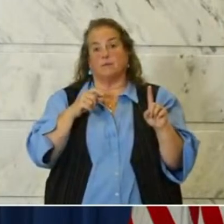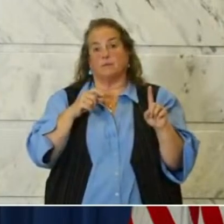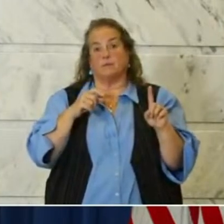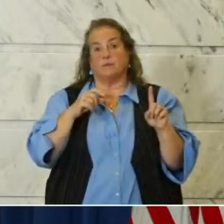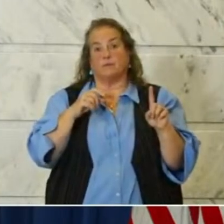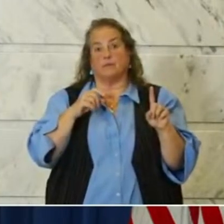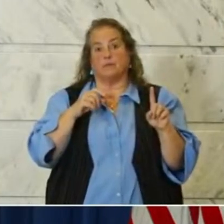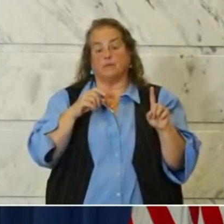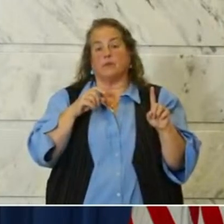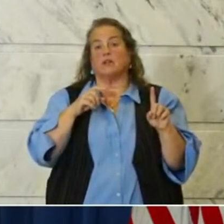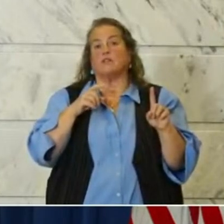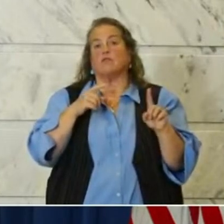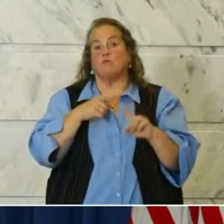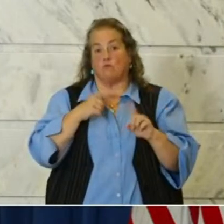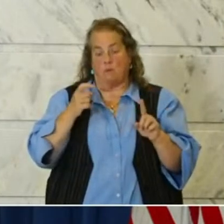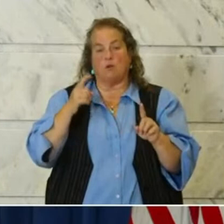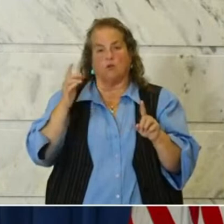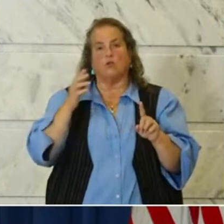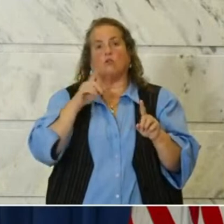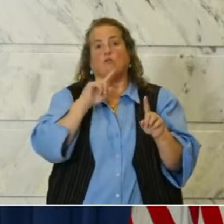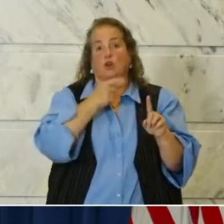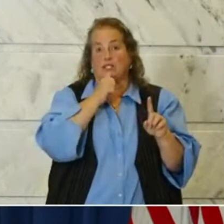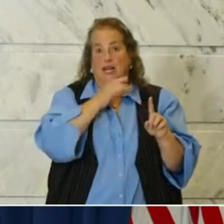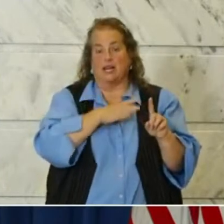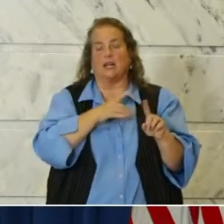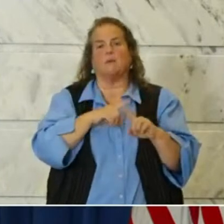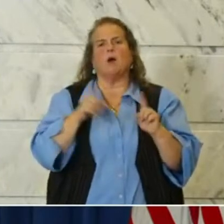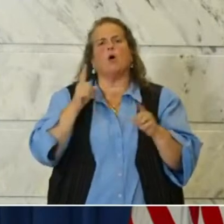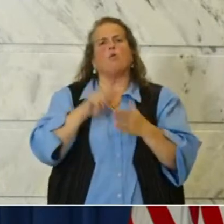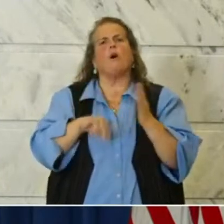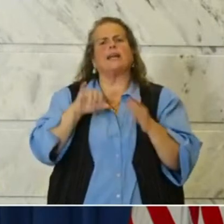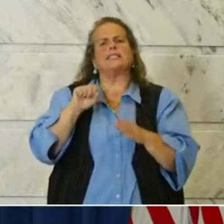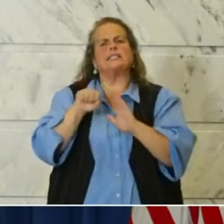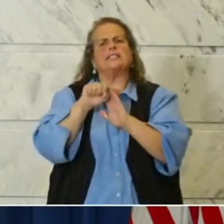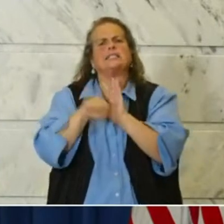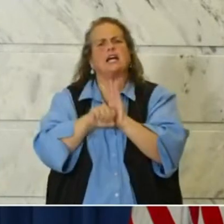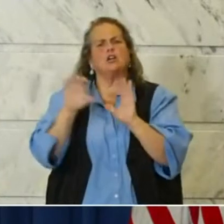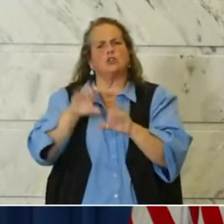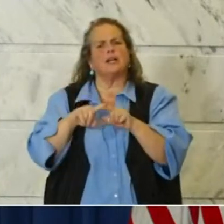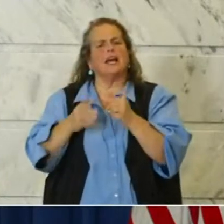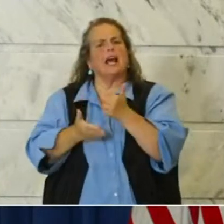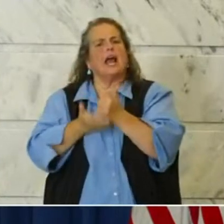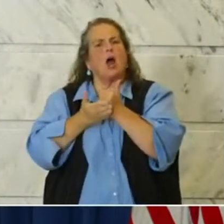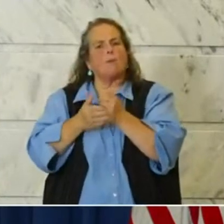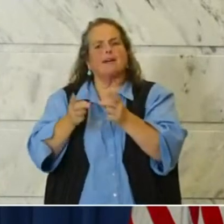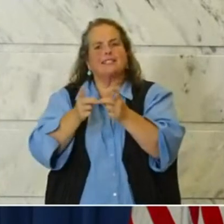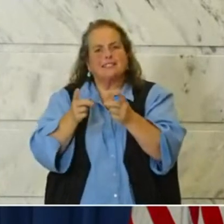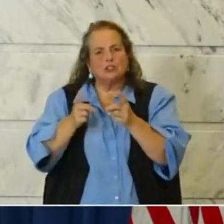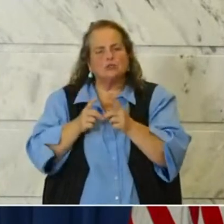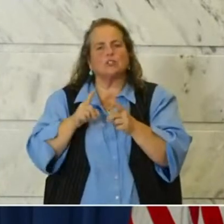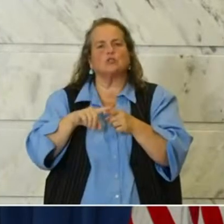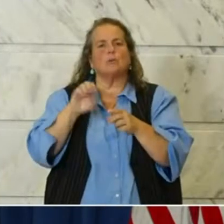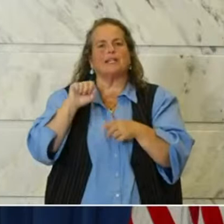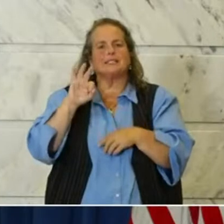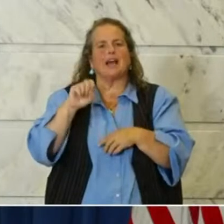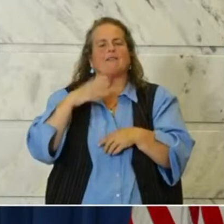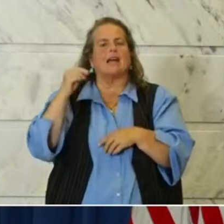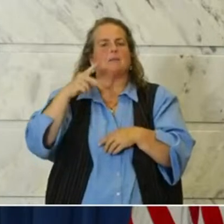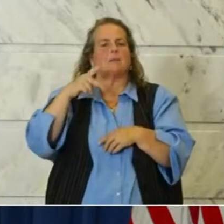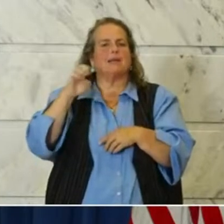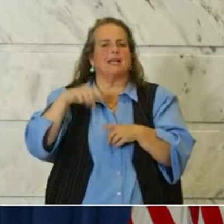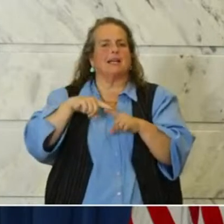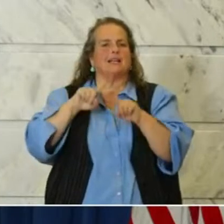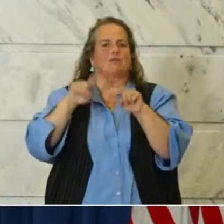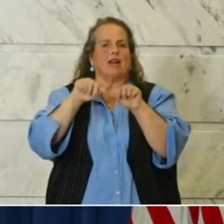at some point? The question is, what is the state doing to help school districts to be safe, PPE and other areas? We're